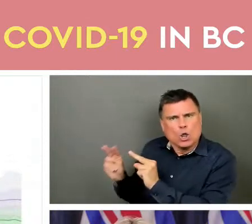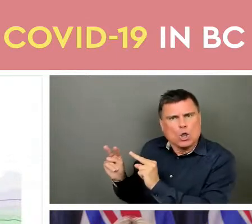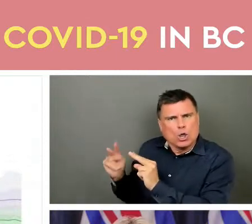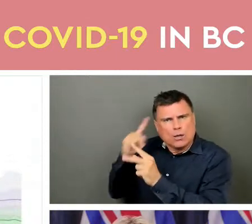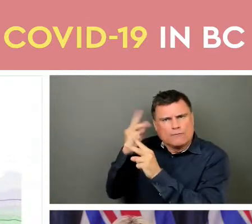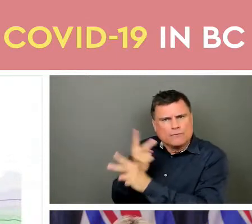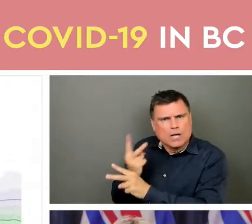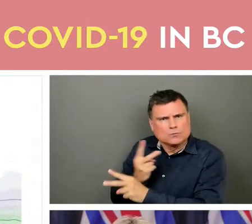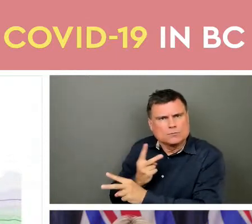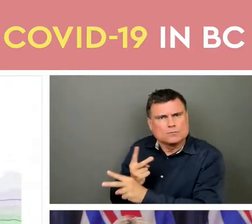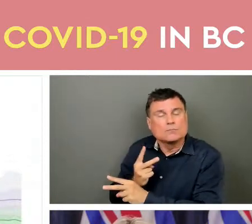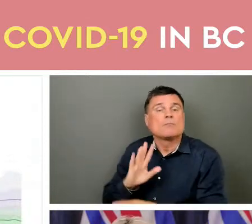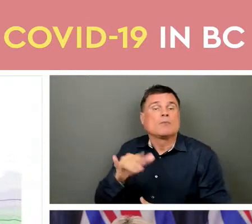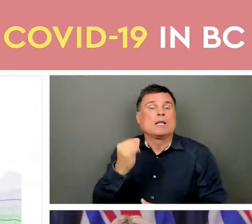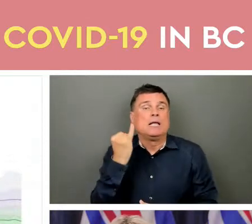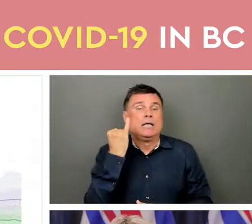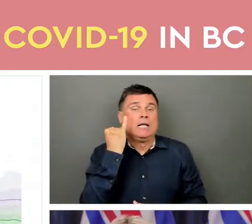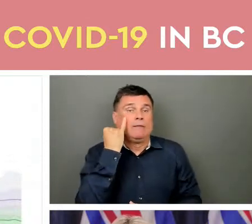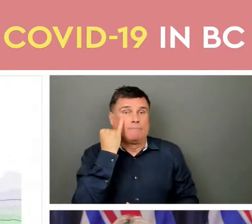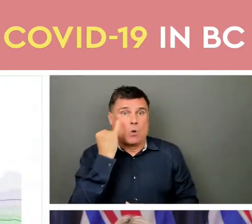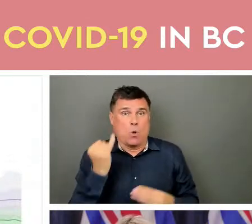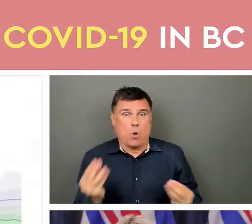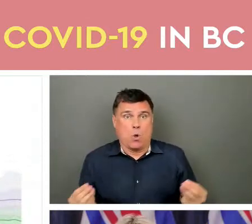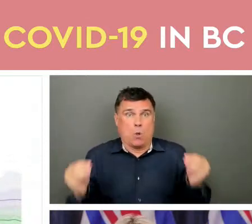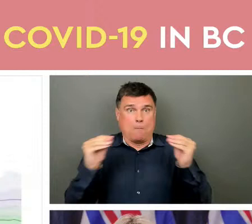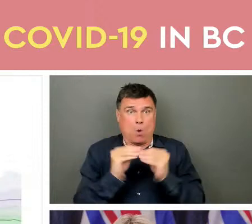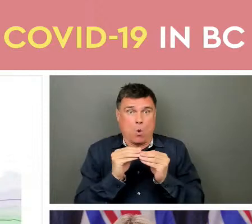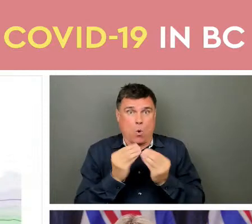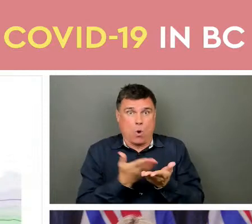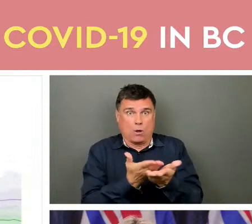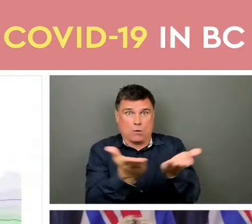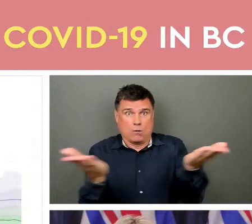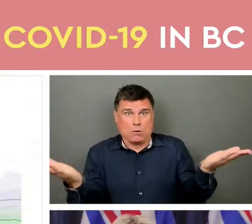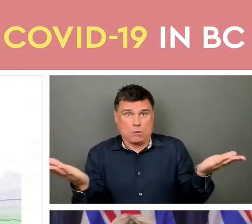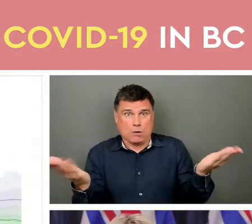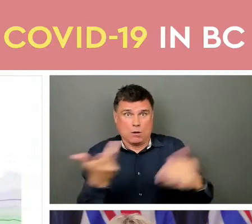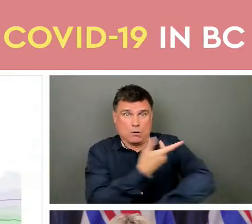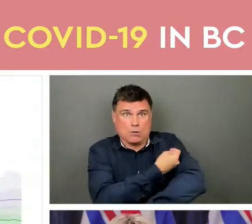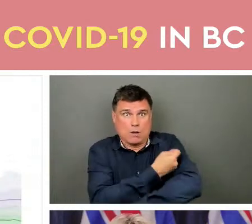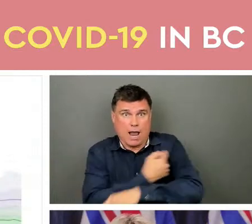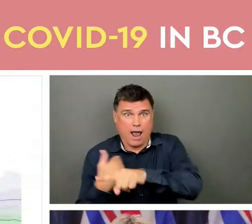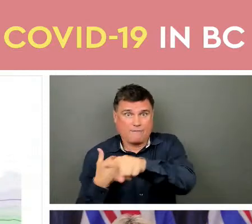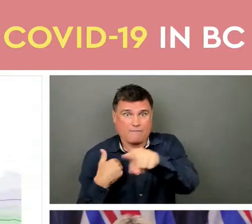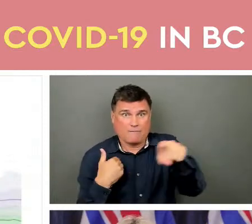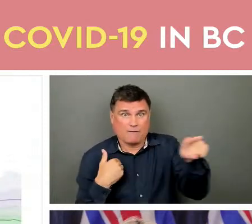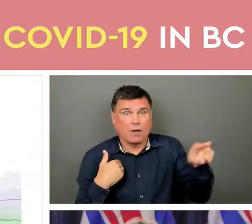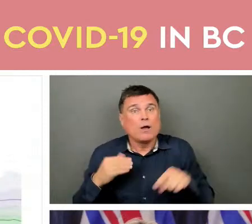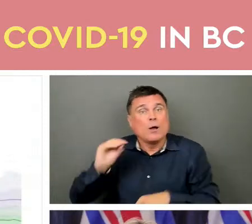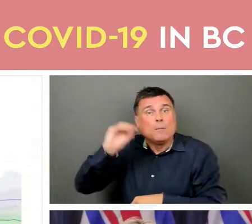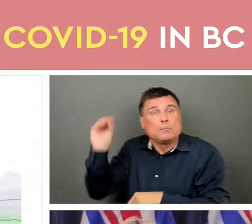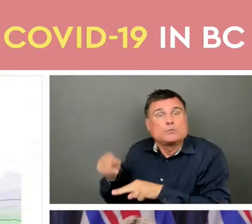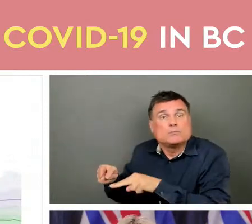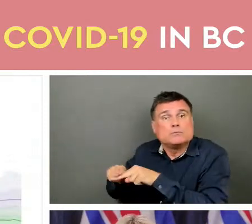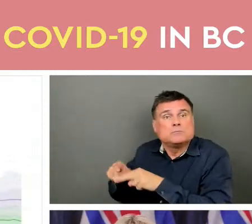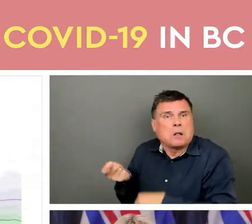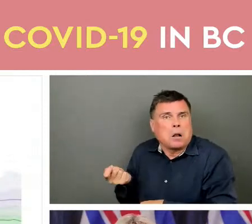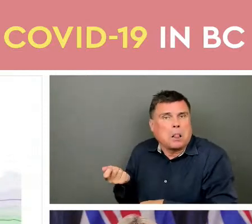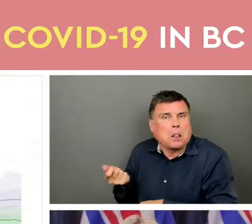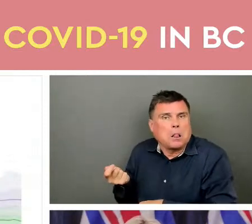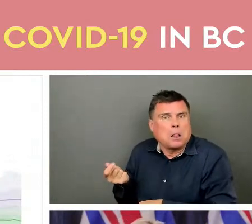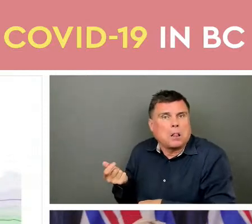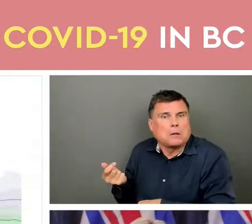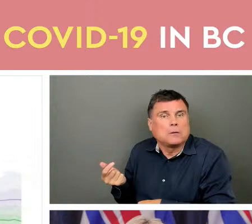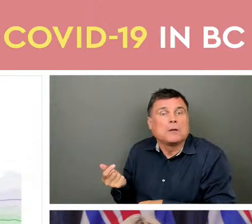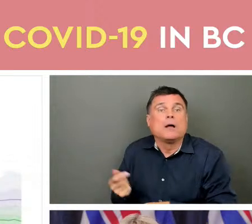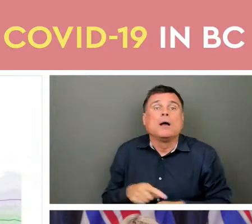by getting more people immunized, particularly a small percentage increase in those people 12 to